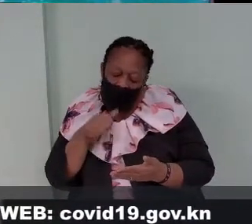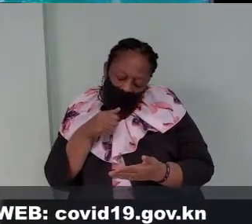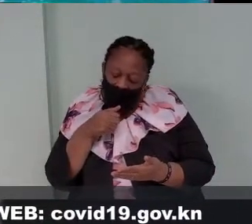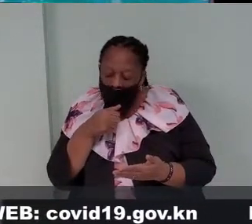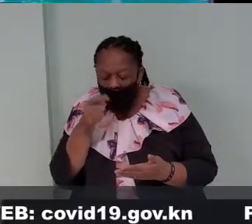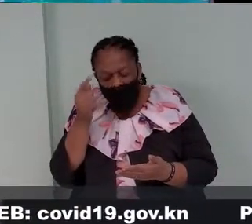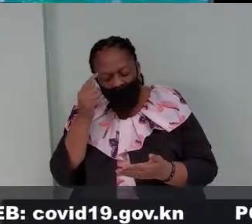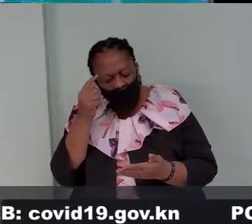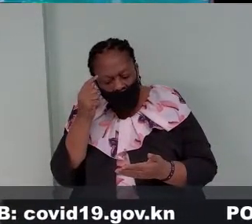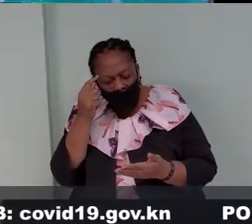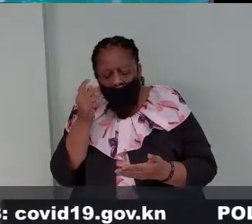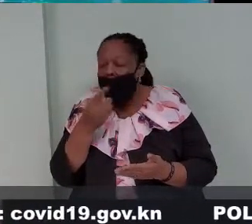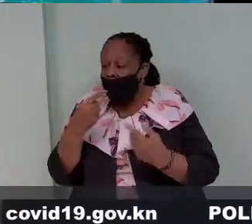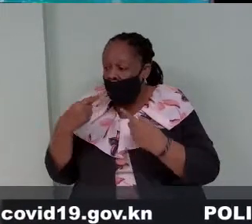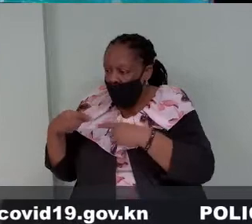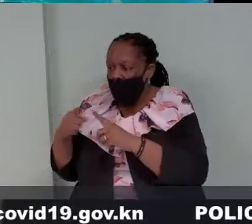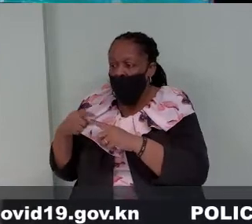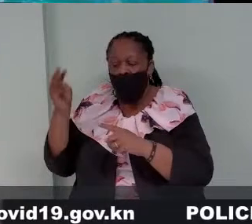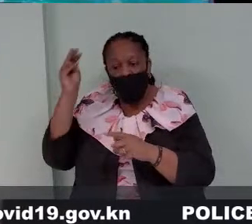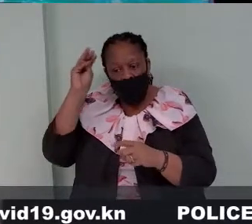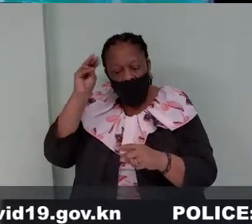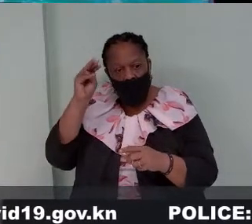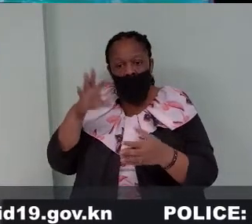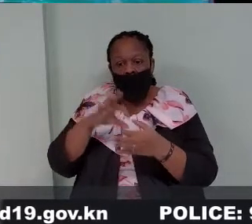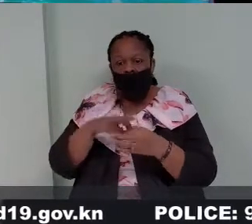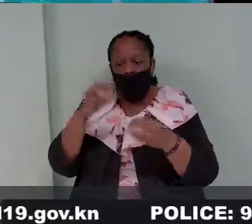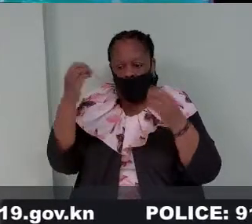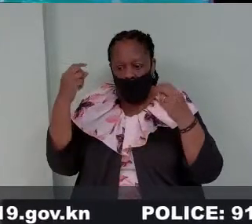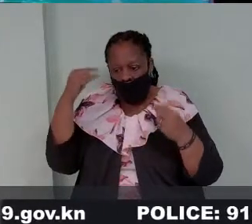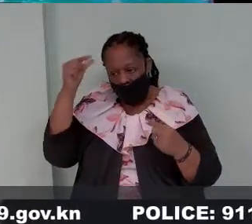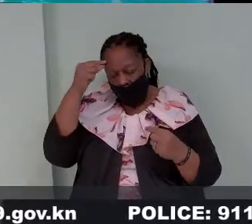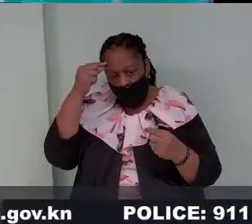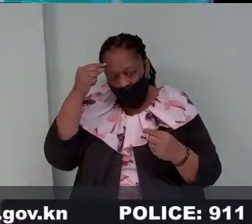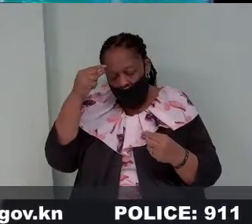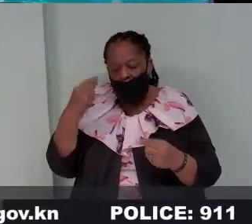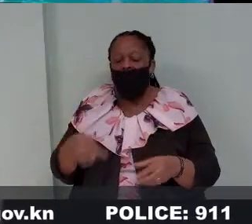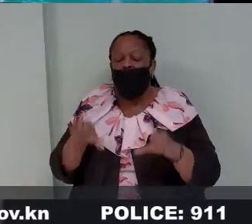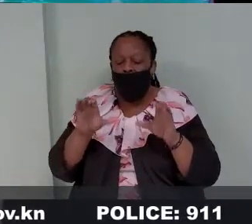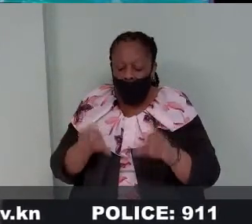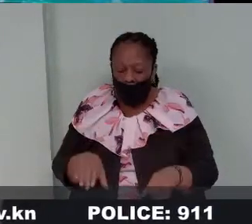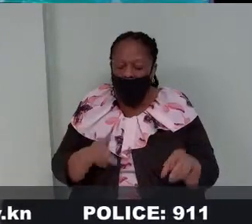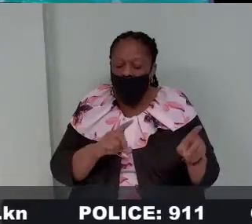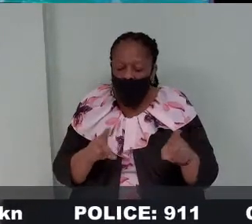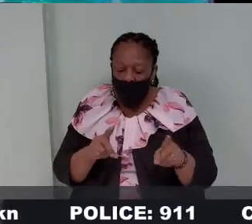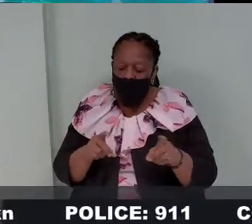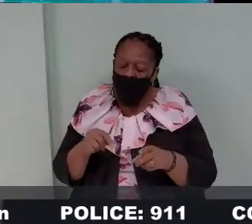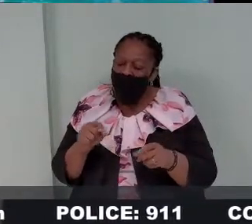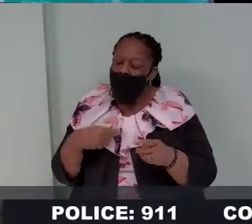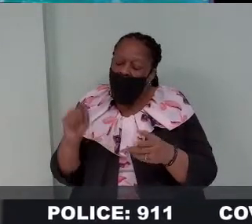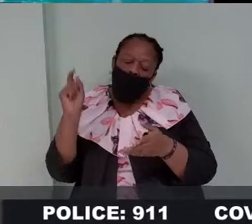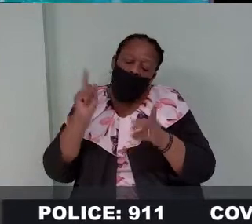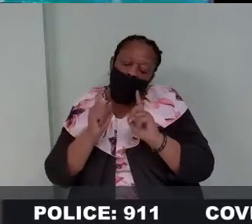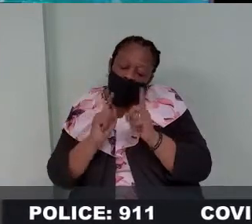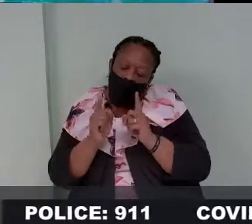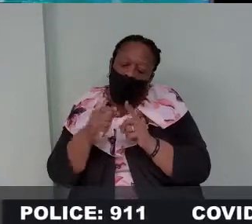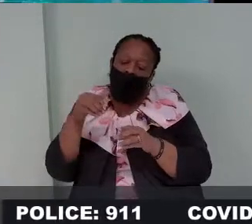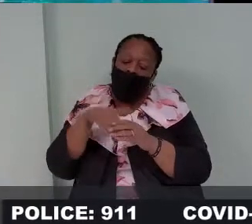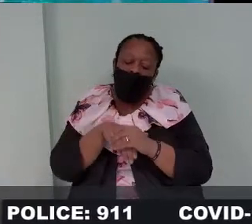will be permissible or not. And if this is permissible, this will be done under a very strict and